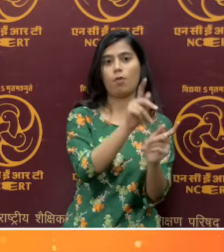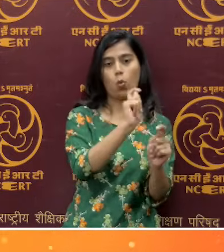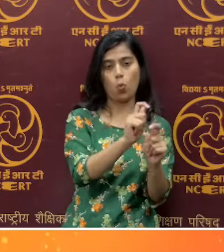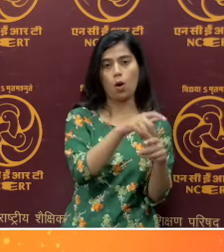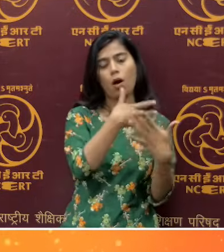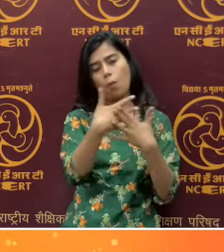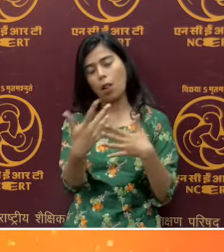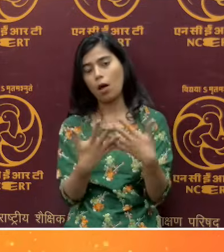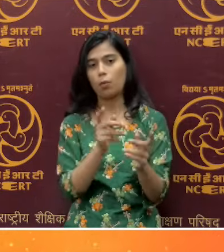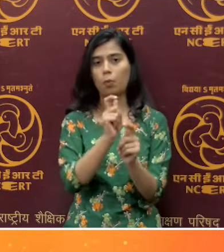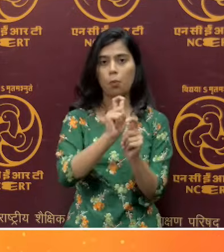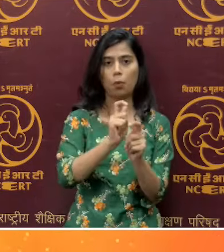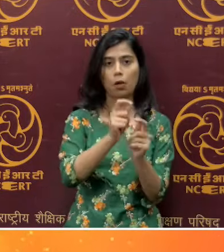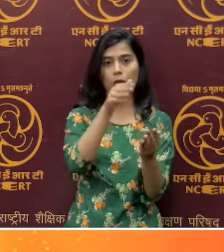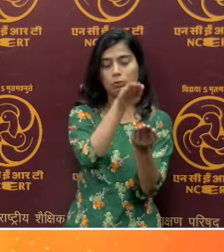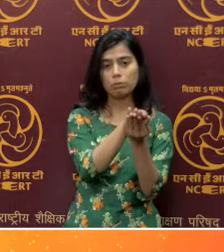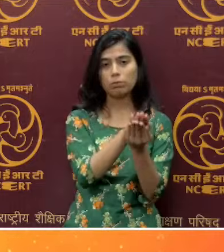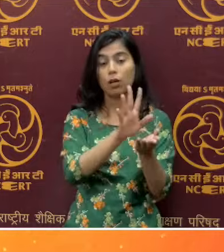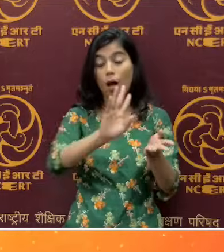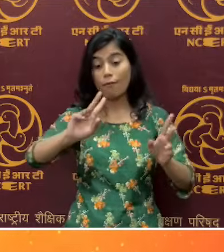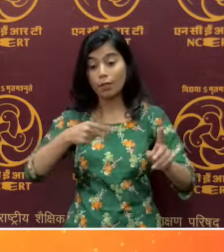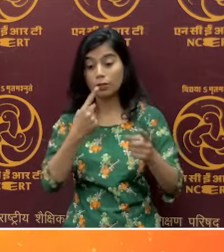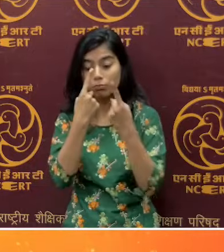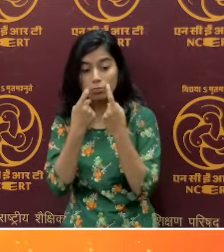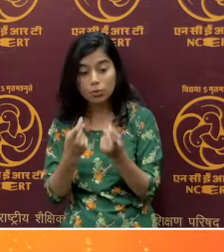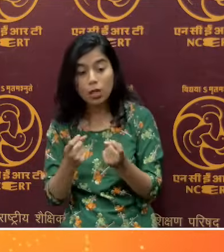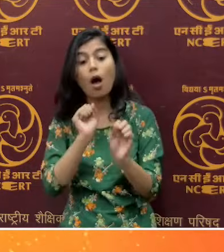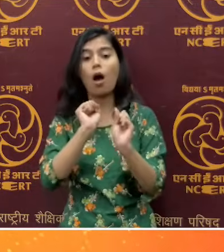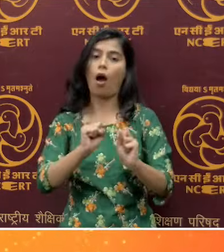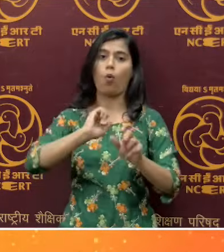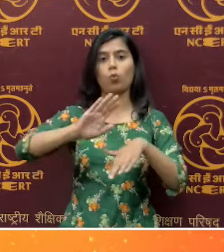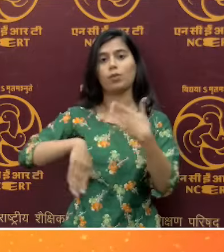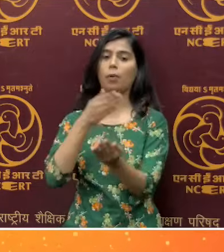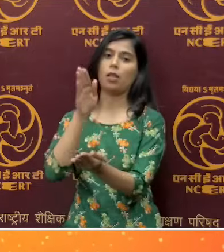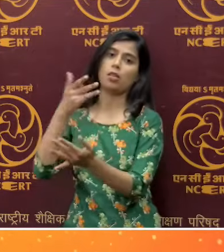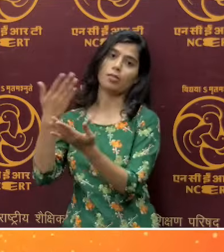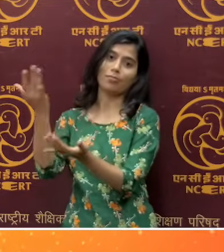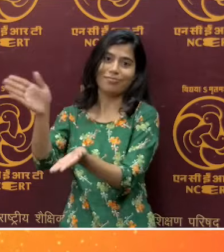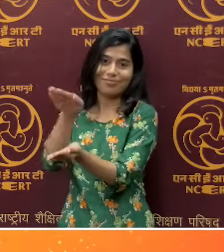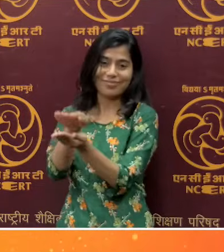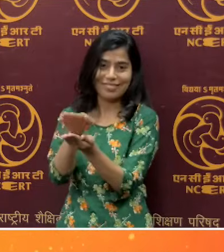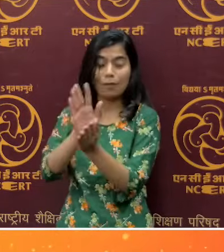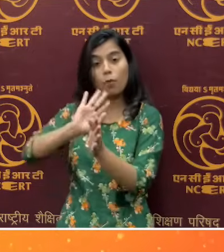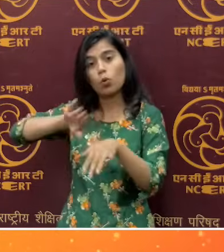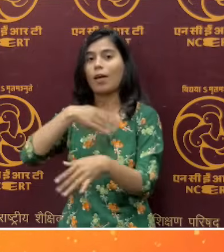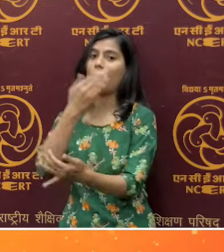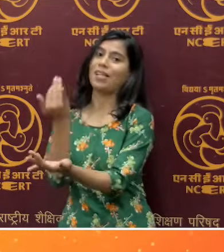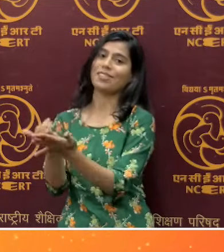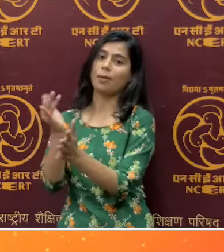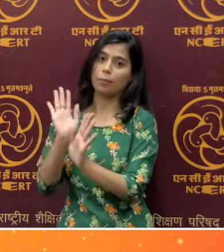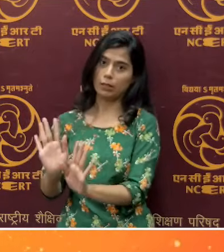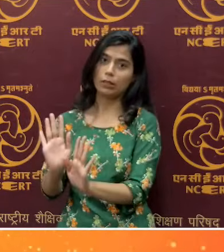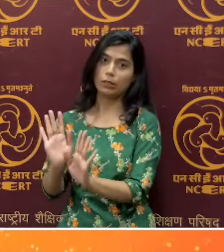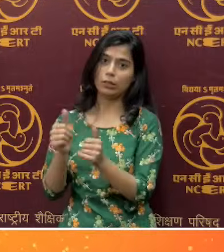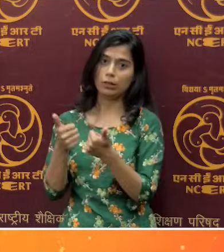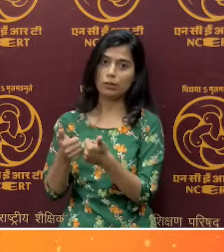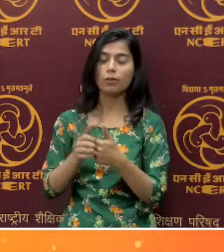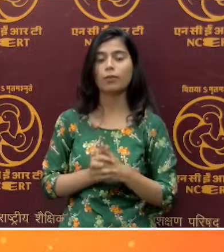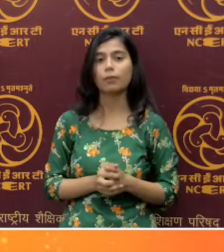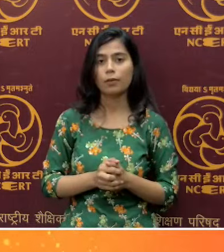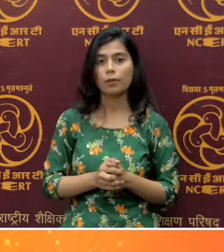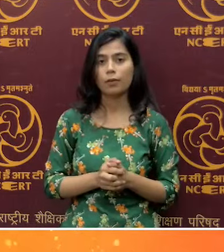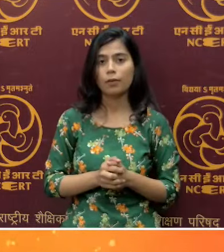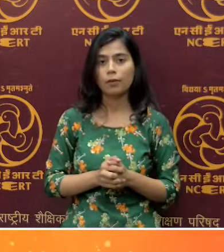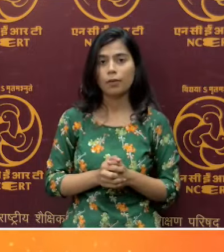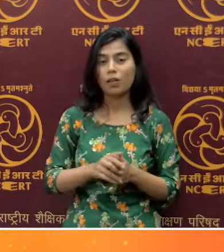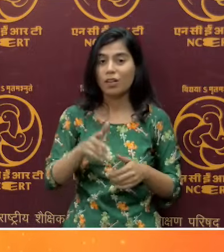whatever you have found out, you can check and save it. So once you save this, it won't be submitted totally, but it will be saying that the